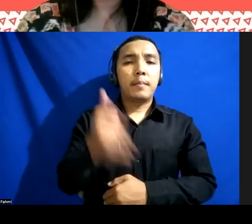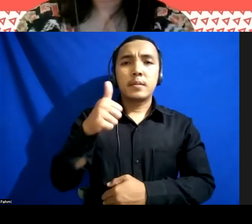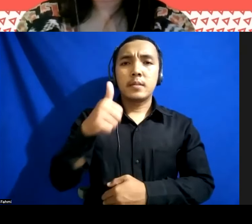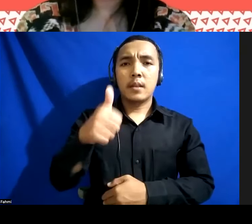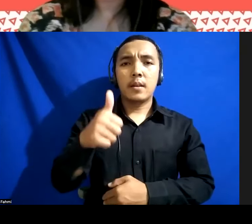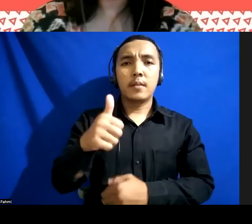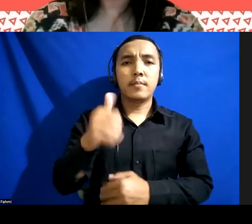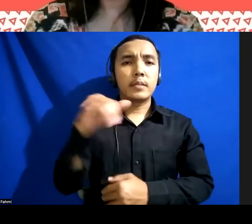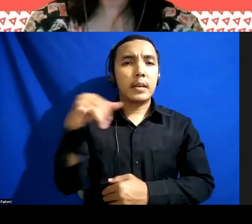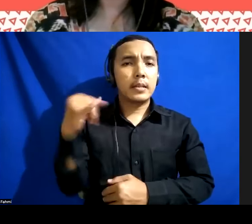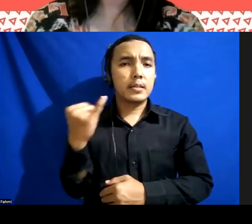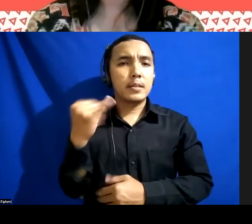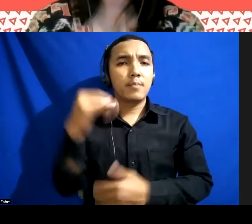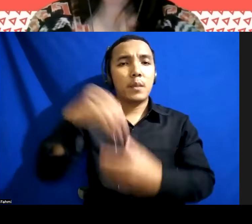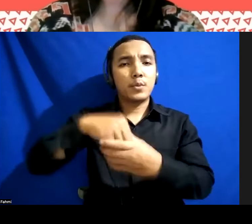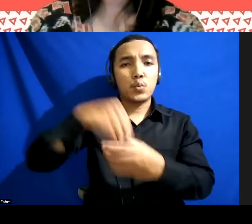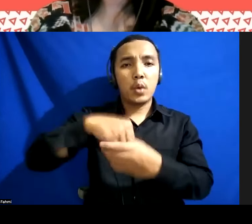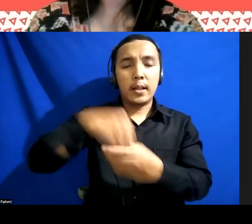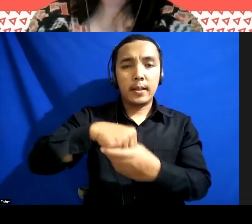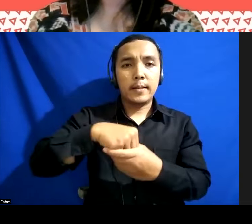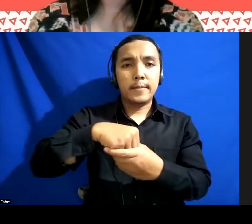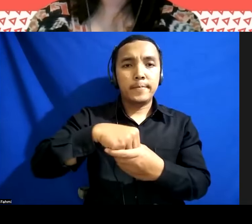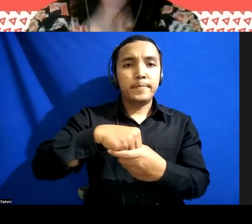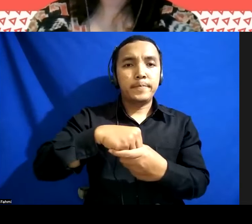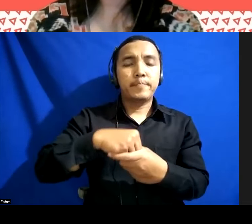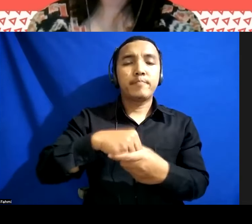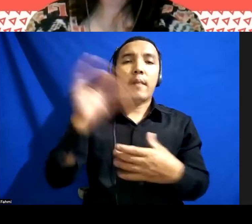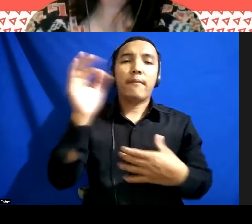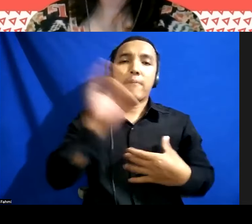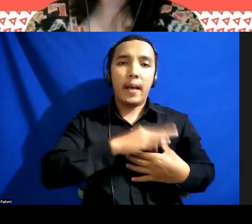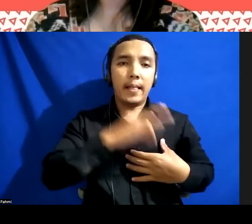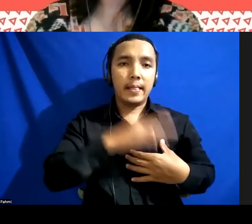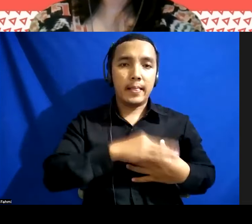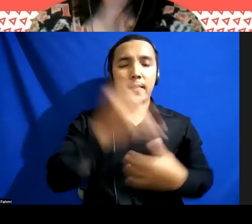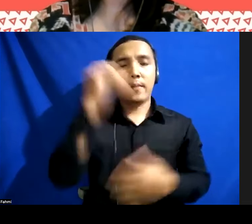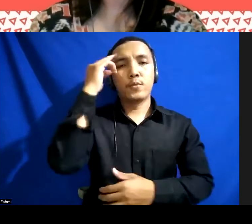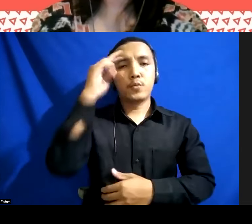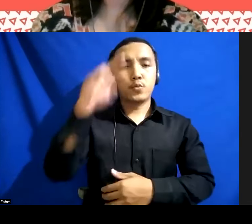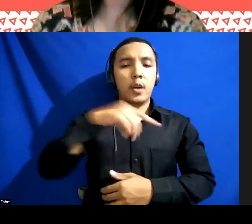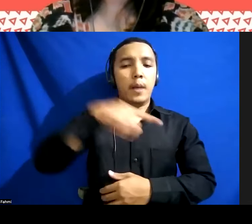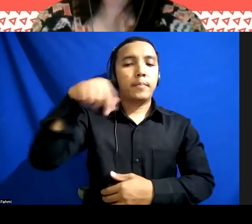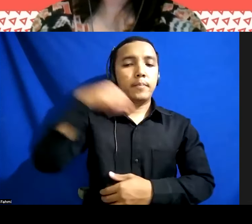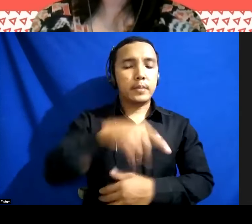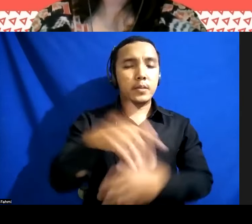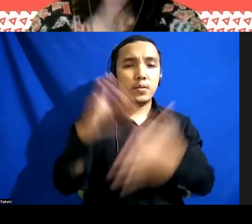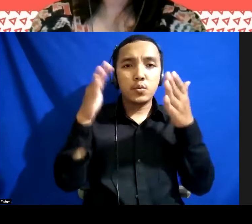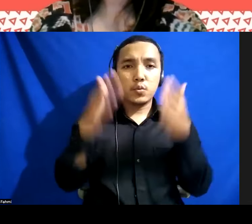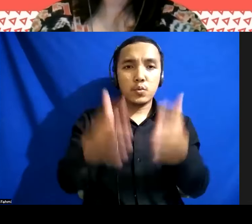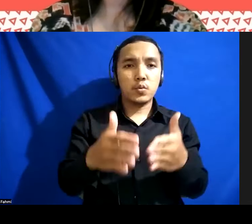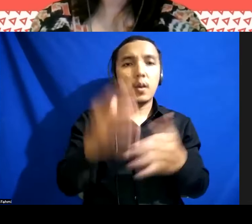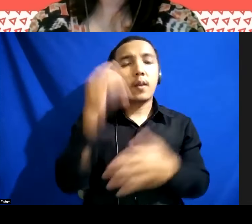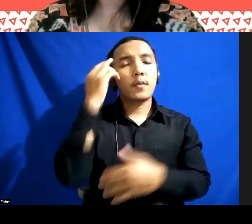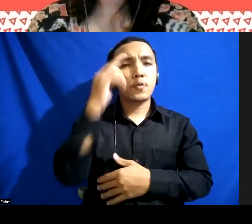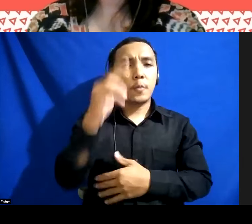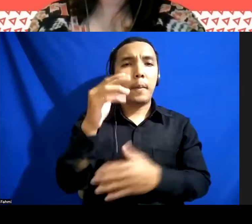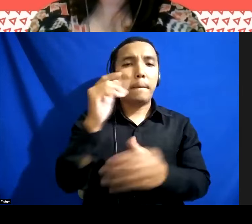be very valuable input and most beneficial input for us,